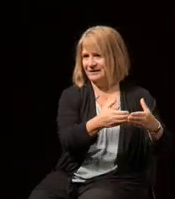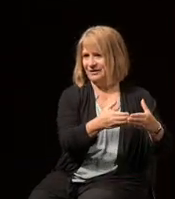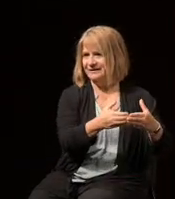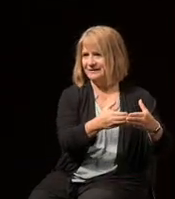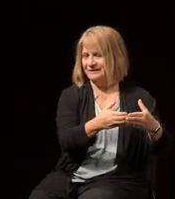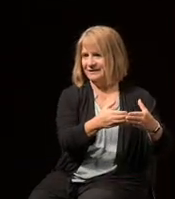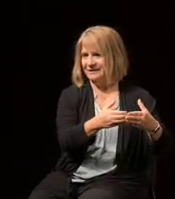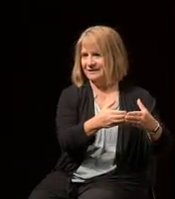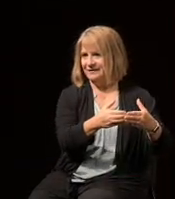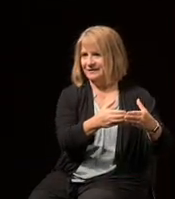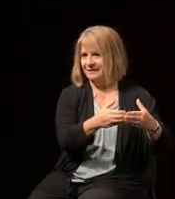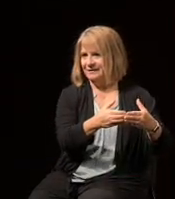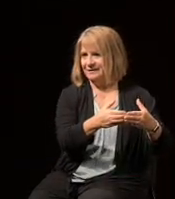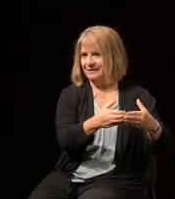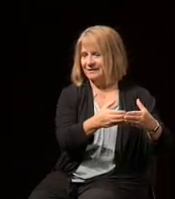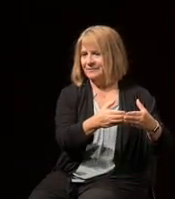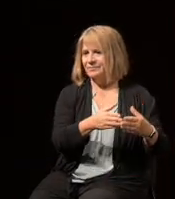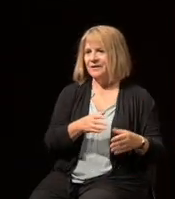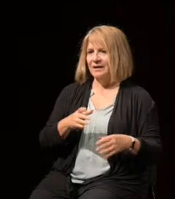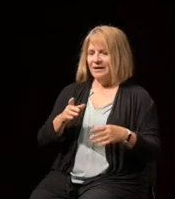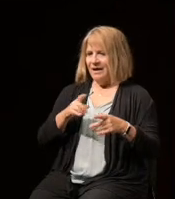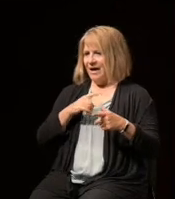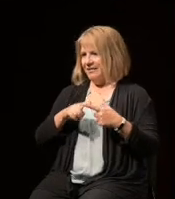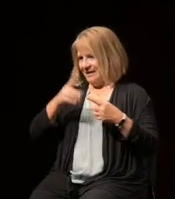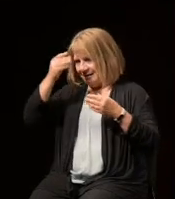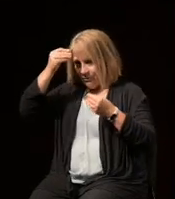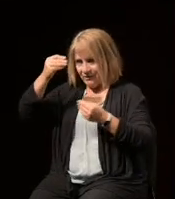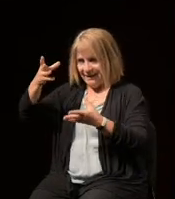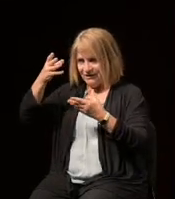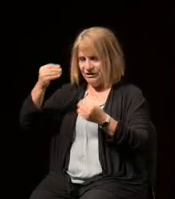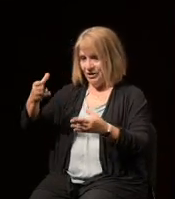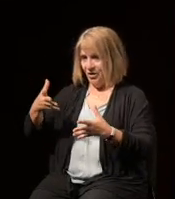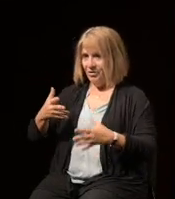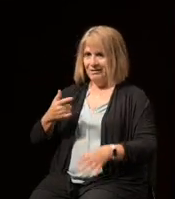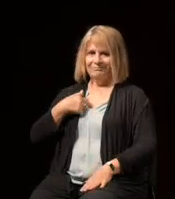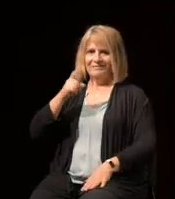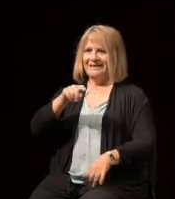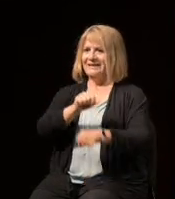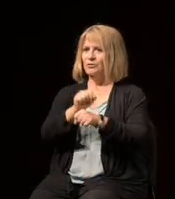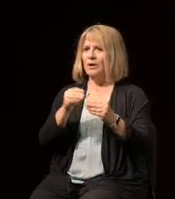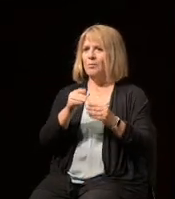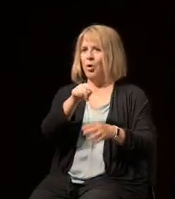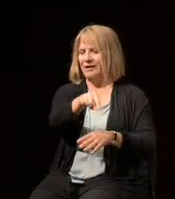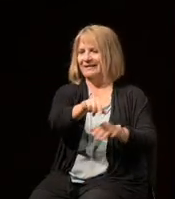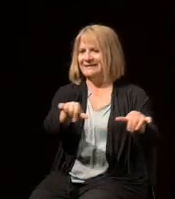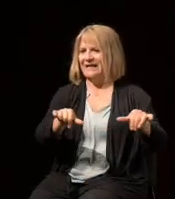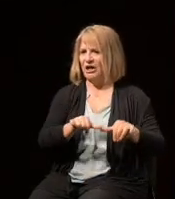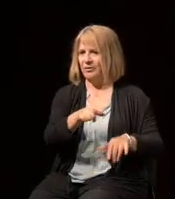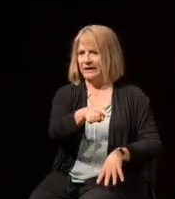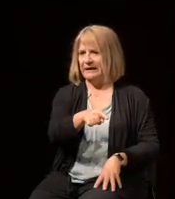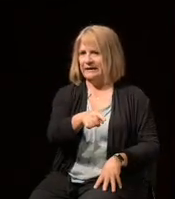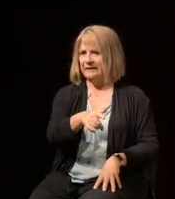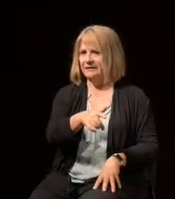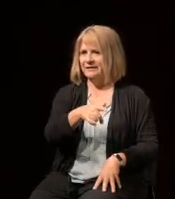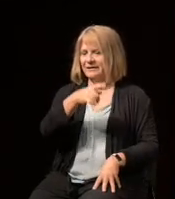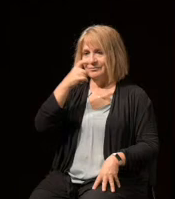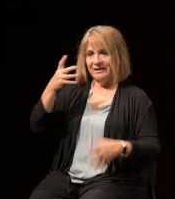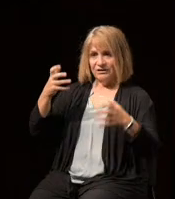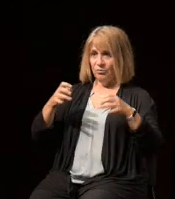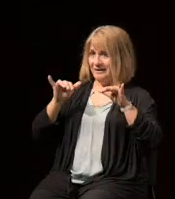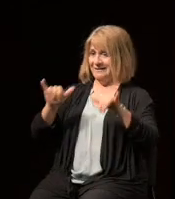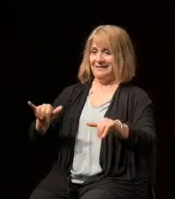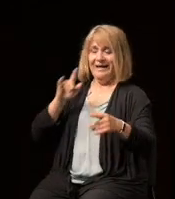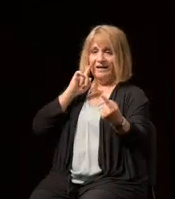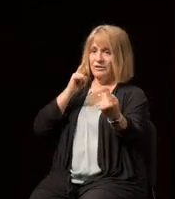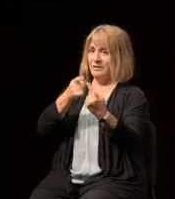as disaggregated by race, and that'll tell you where you'll want to work in order to be able to stay mission critical and to realize